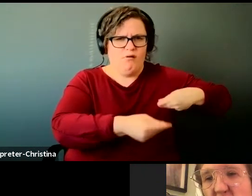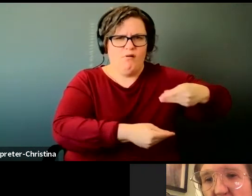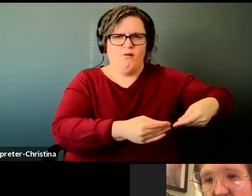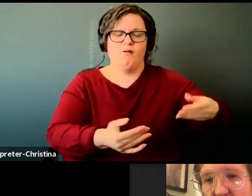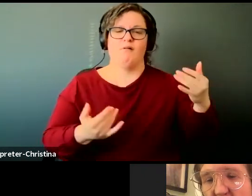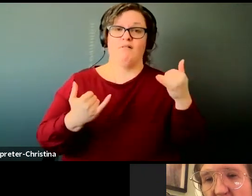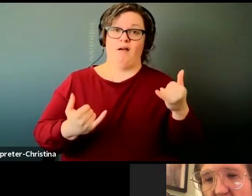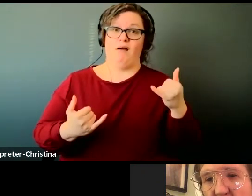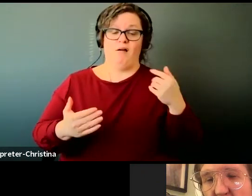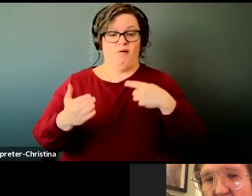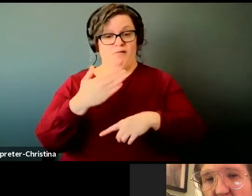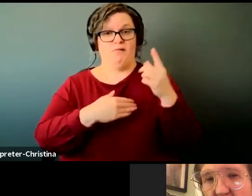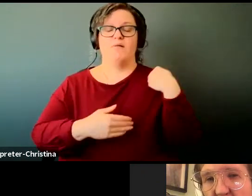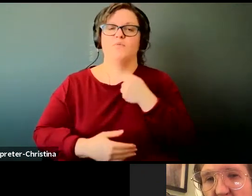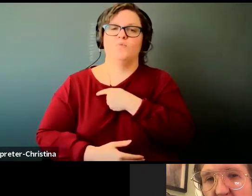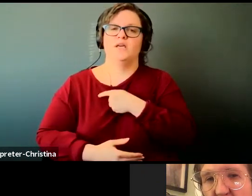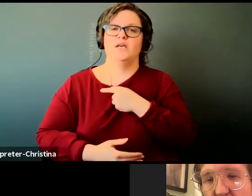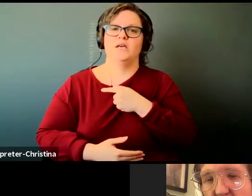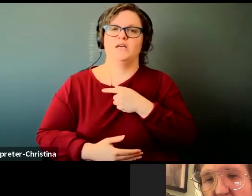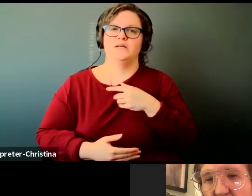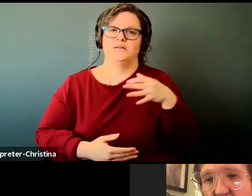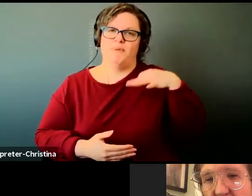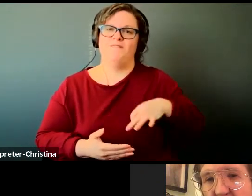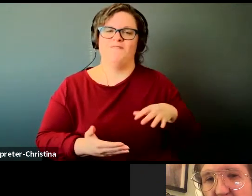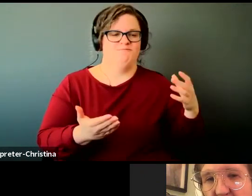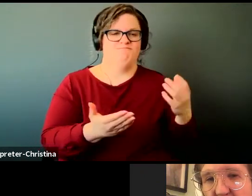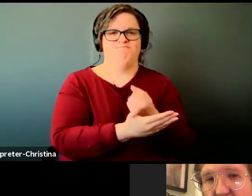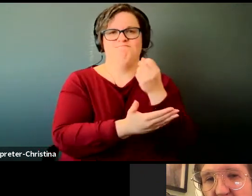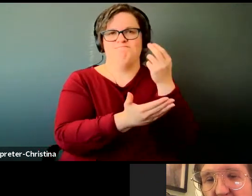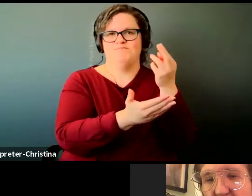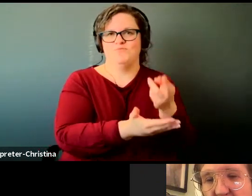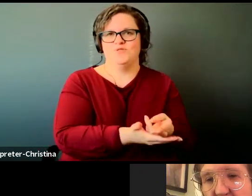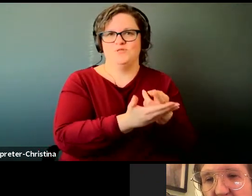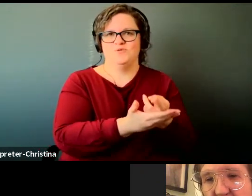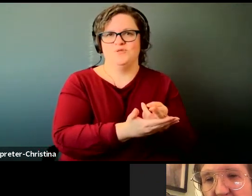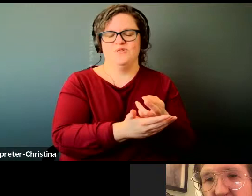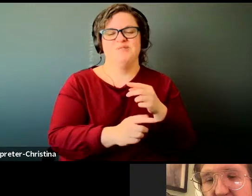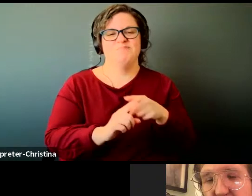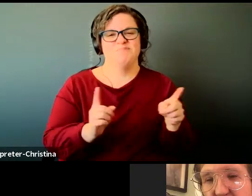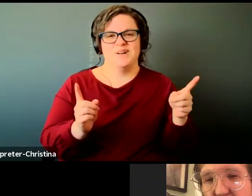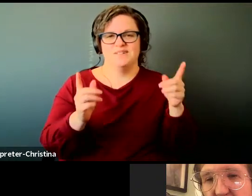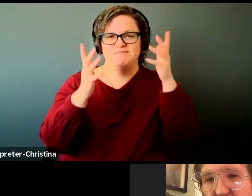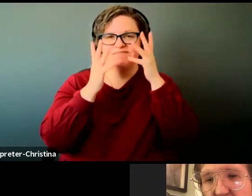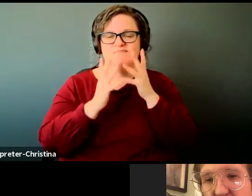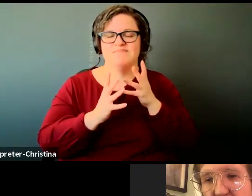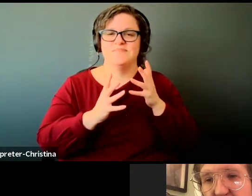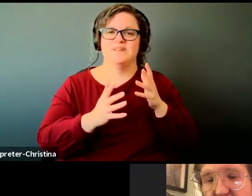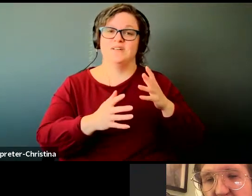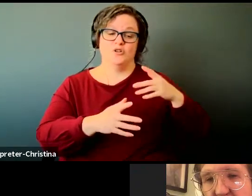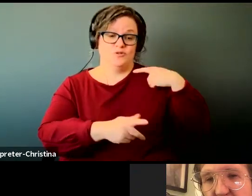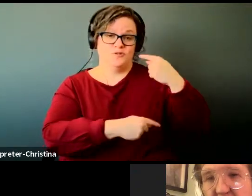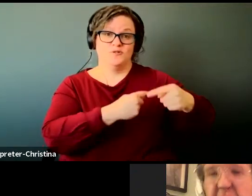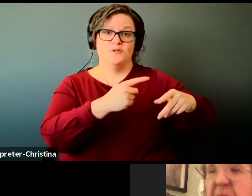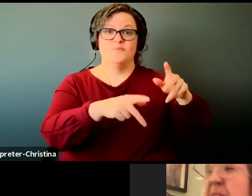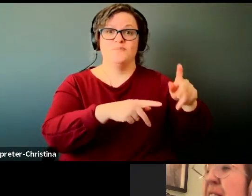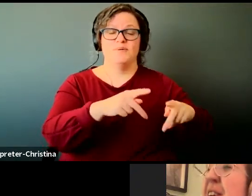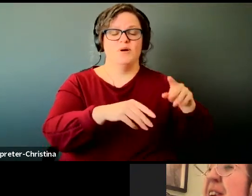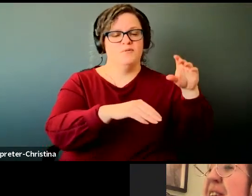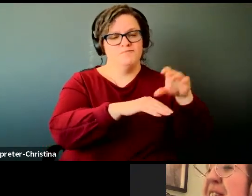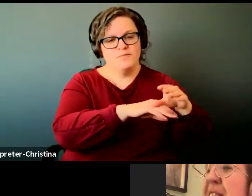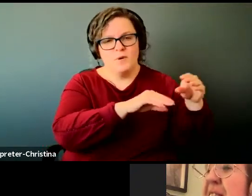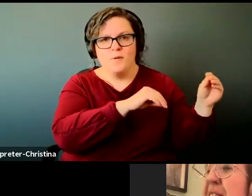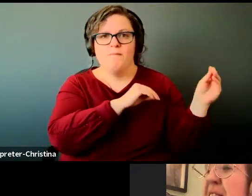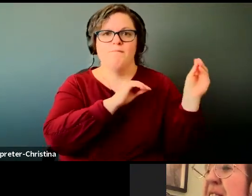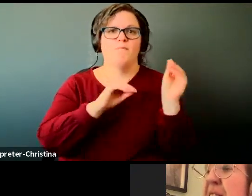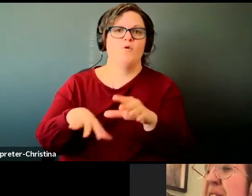from those resources, except those traditional peoples have been displaced in many cases, or do not